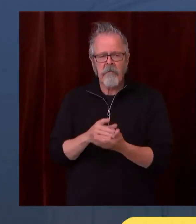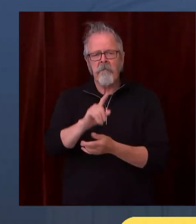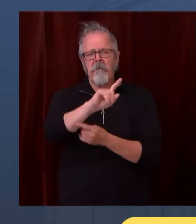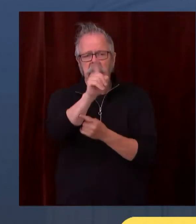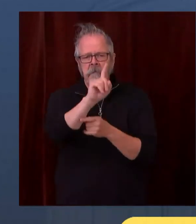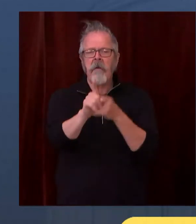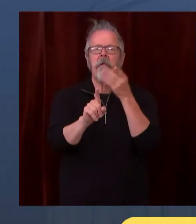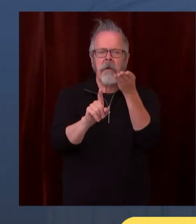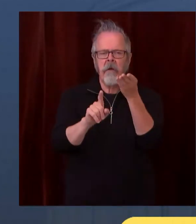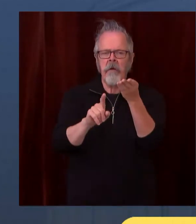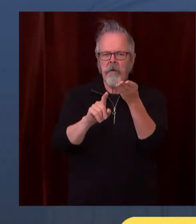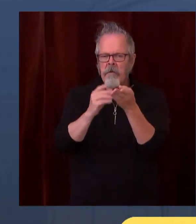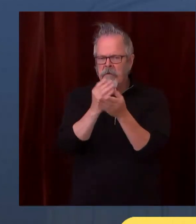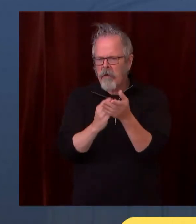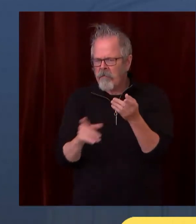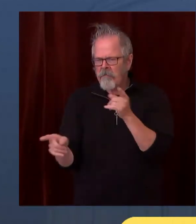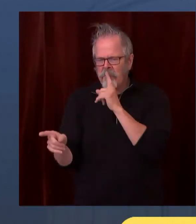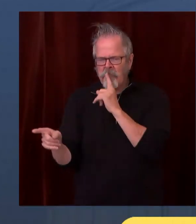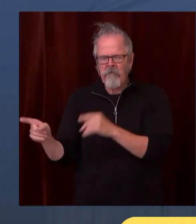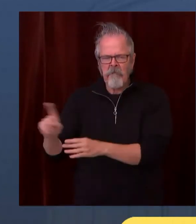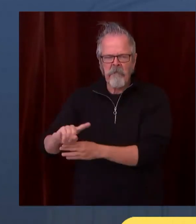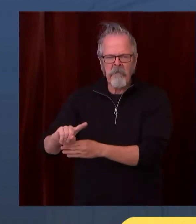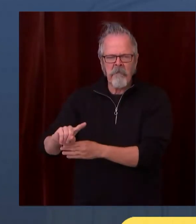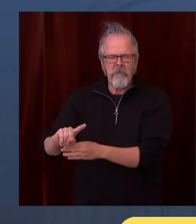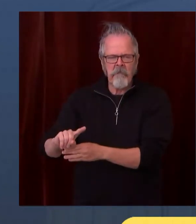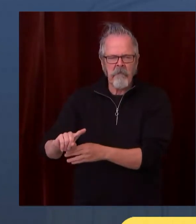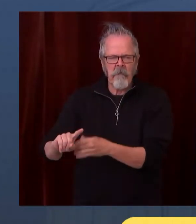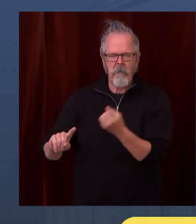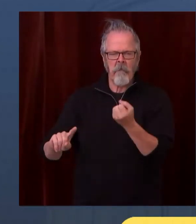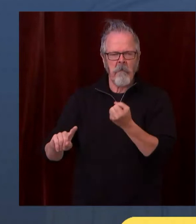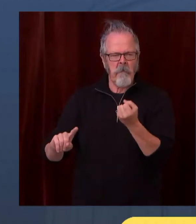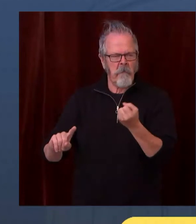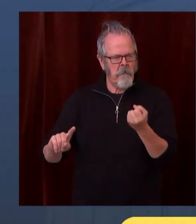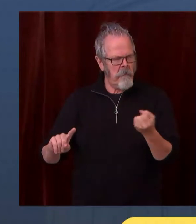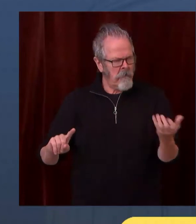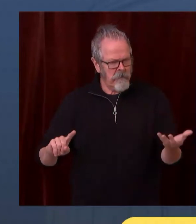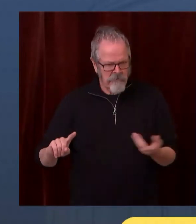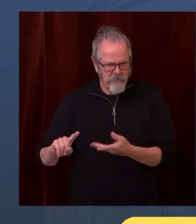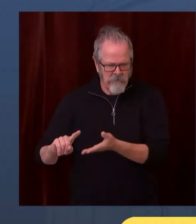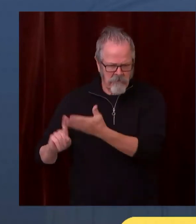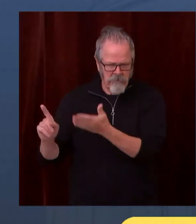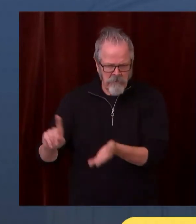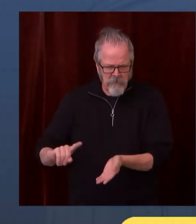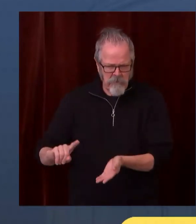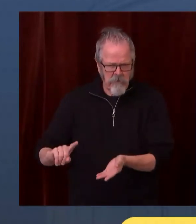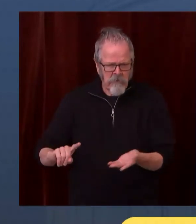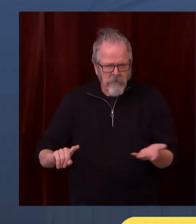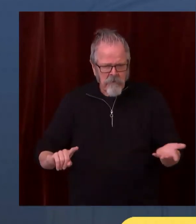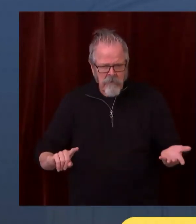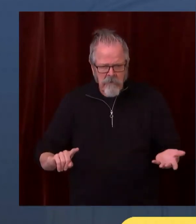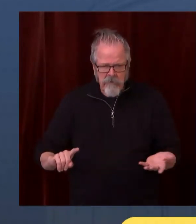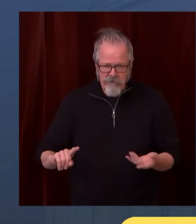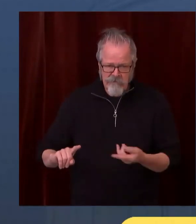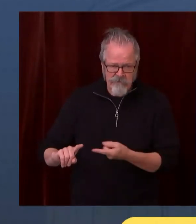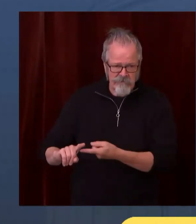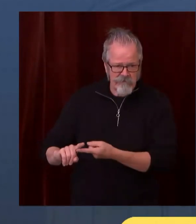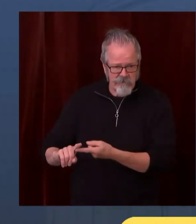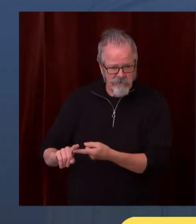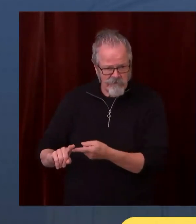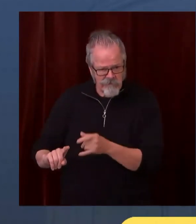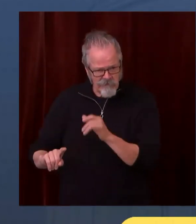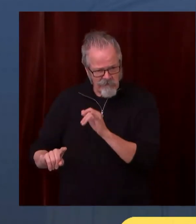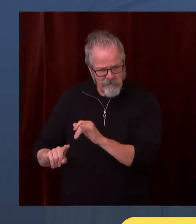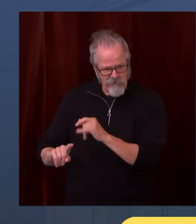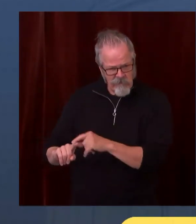So this is John. We do indeed intend to publish it. We're just trying to get all of our health departments to be able to report and share that.